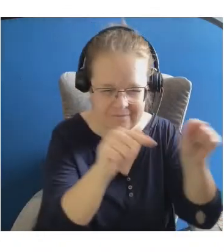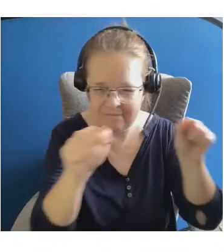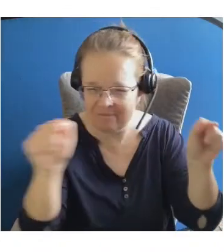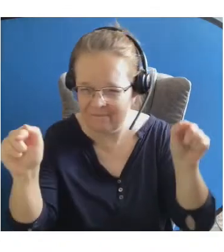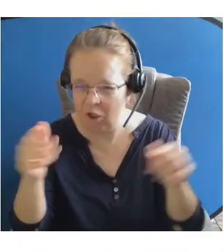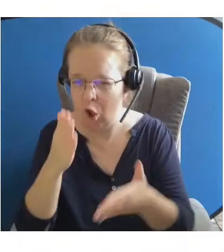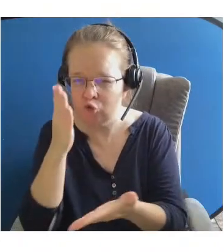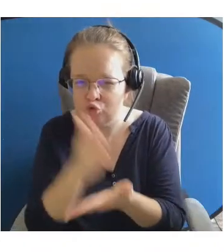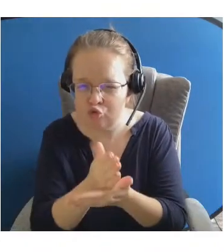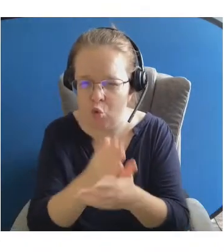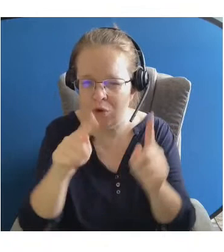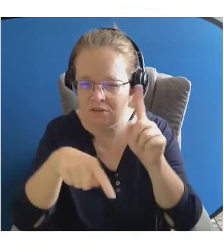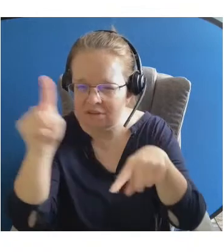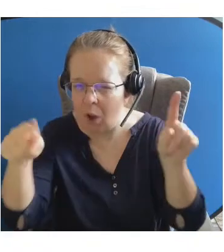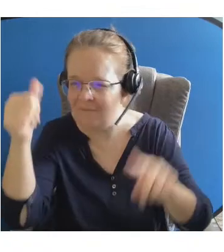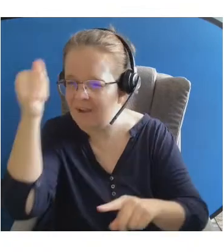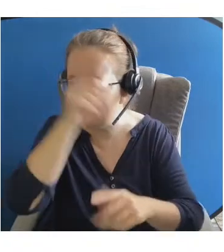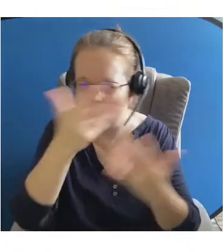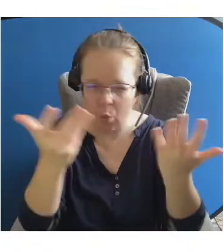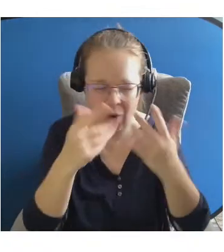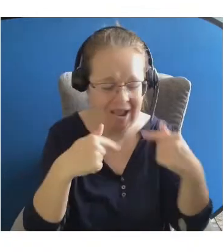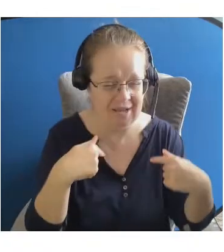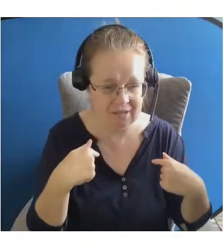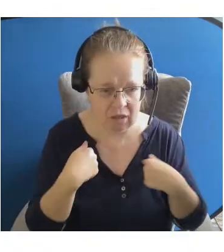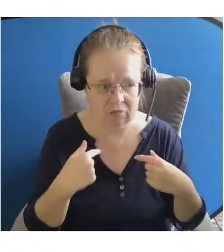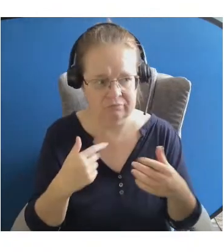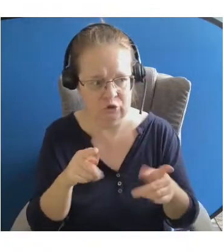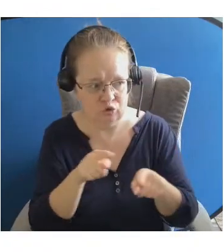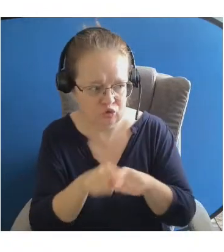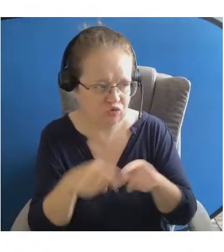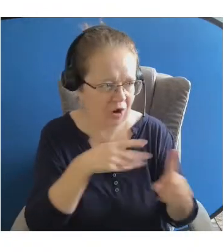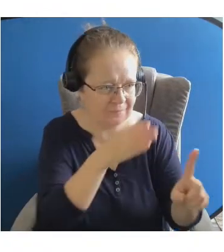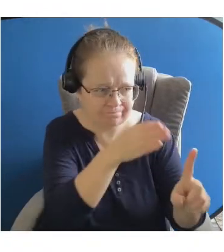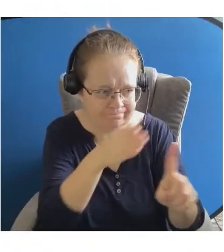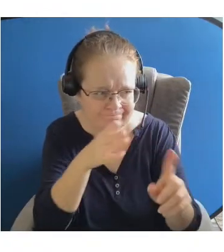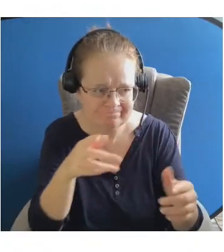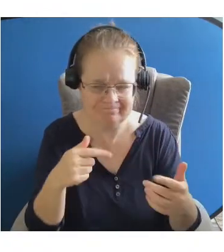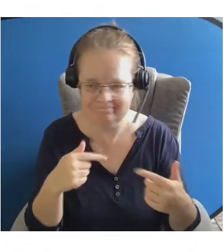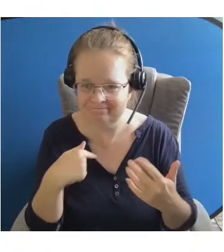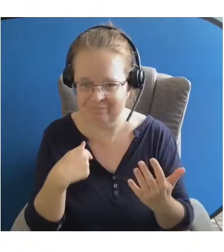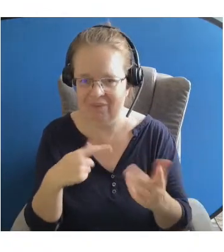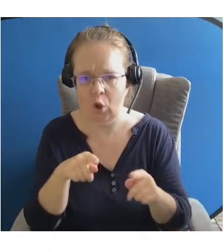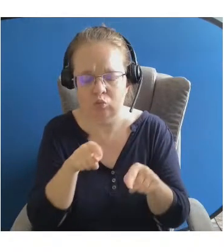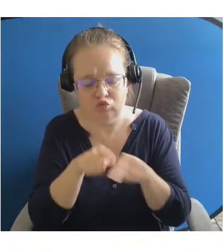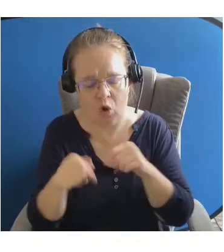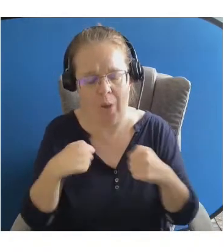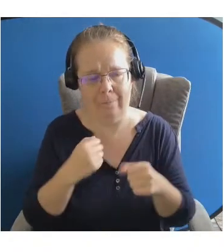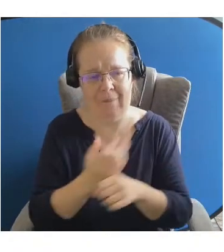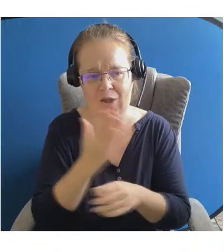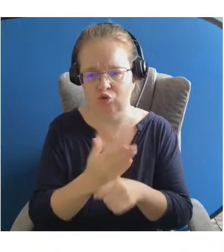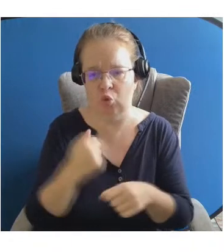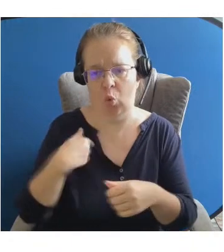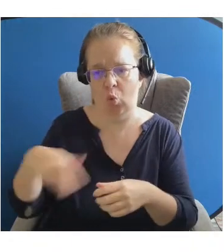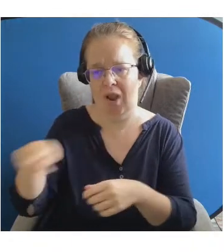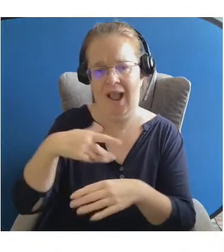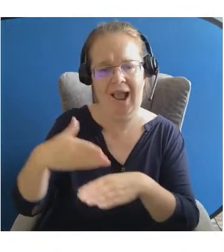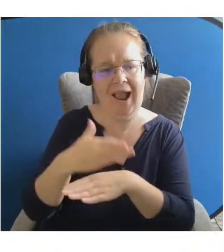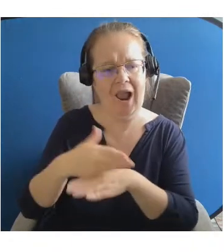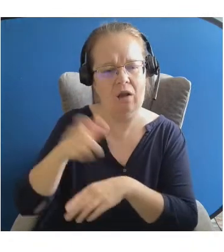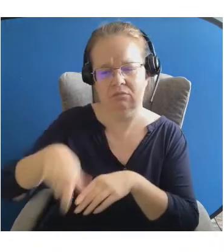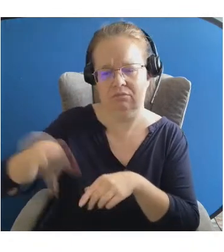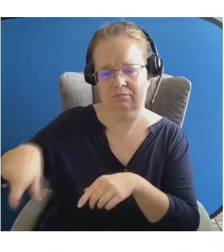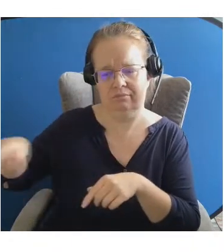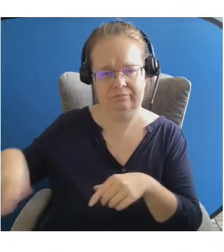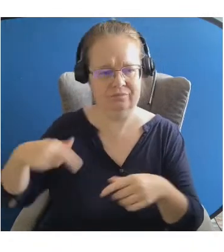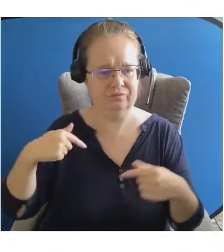diverse talent, and we're constantly working to ensure that our long lists and short lists are as diverse as possible, because that way we can directly influence the